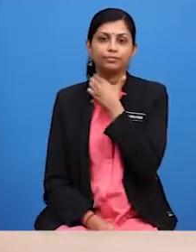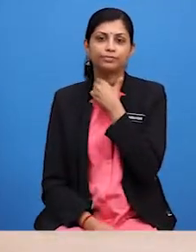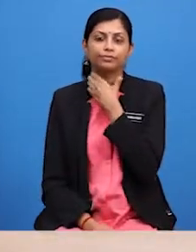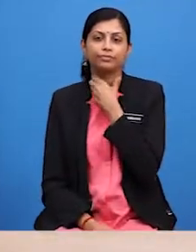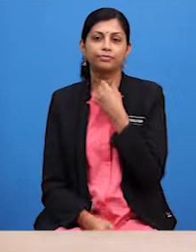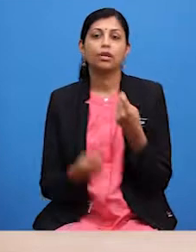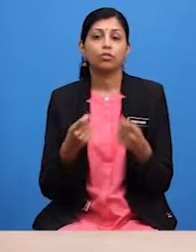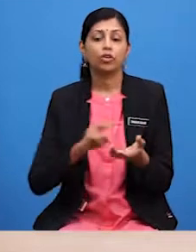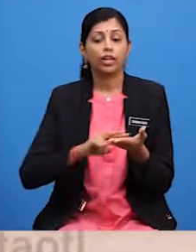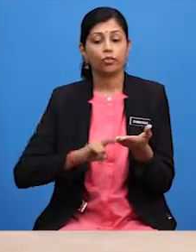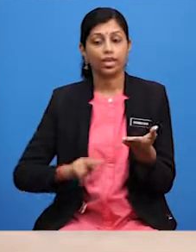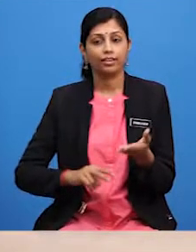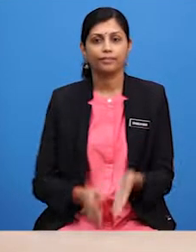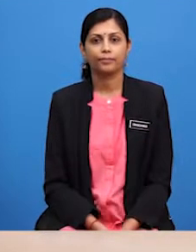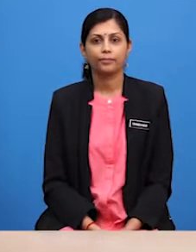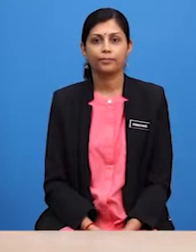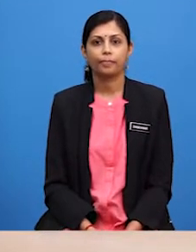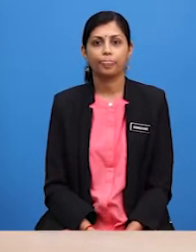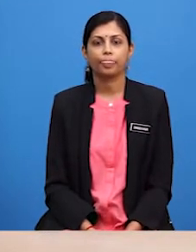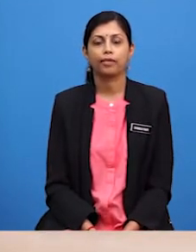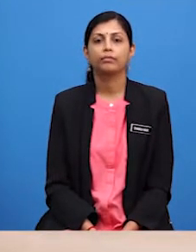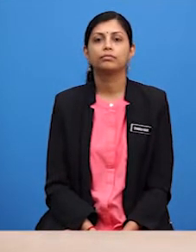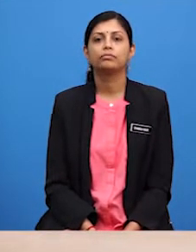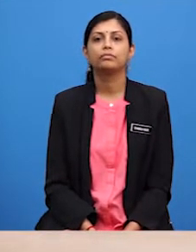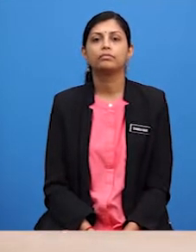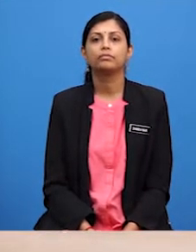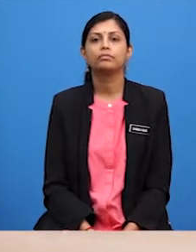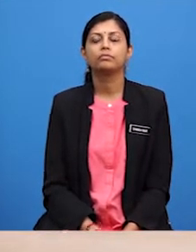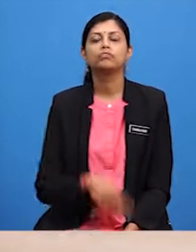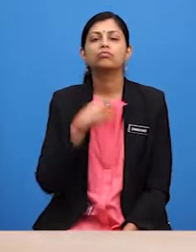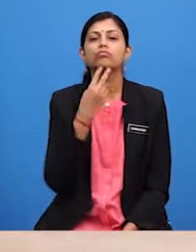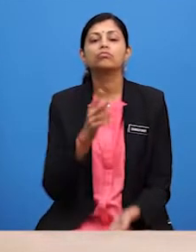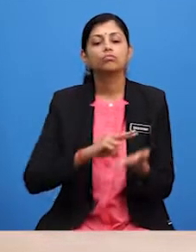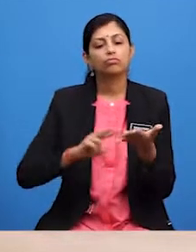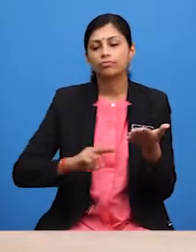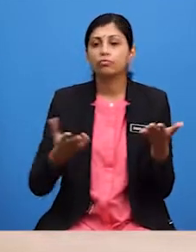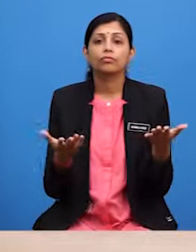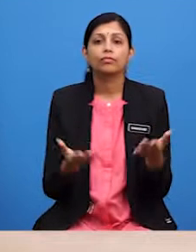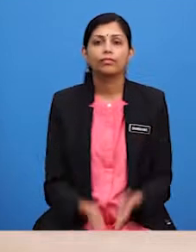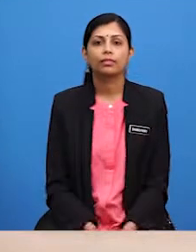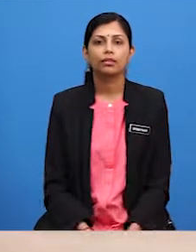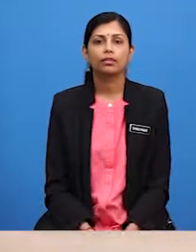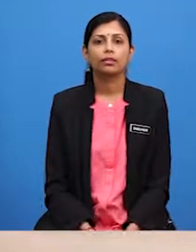Can you read this text? Would you like to read it out loud for me?